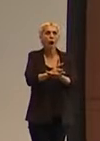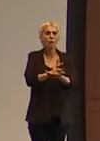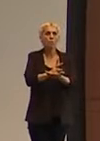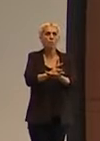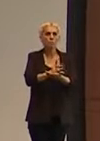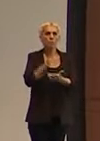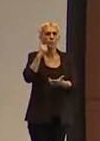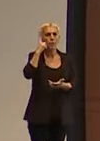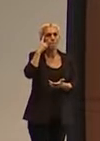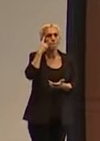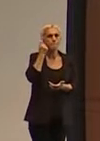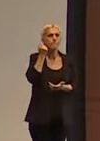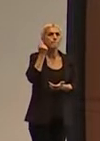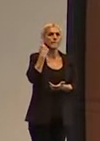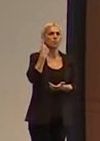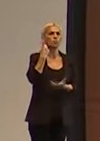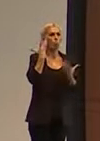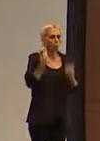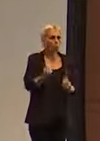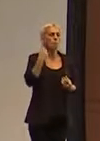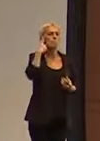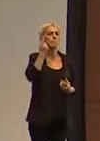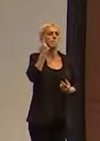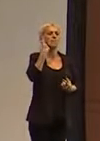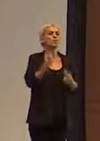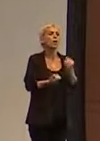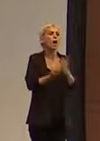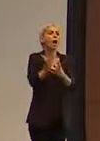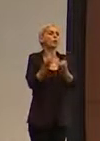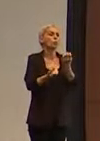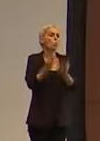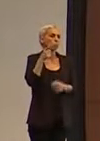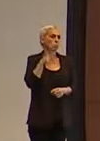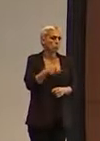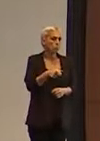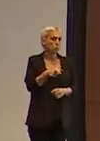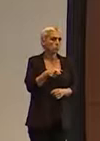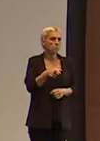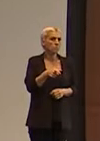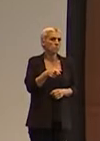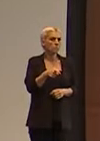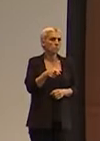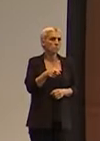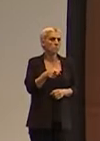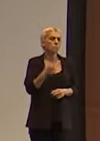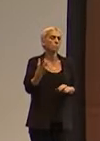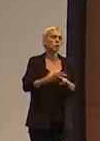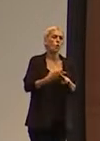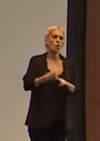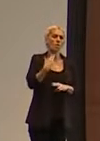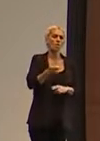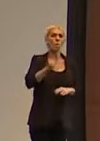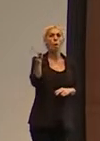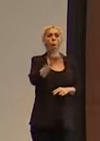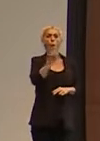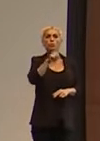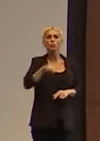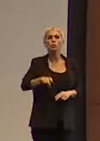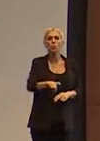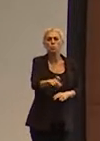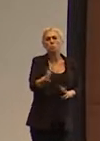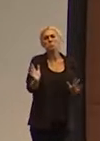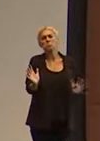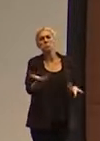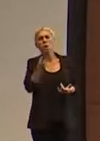define consciousness as a decision-making mechanism they create this consciousness state let's say